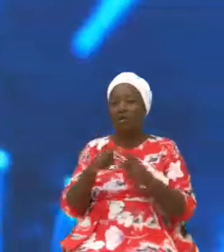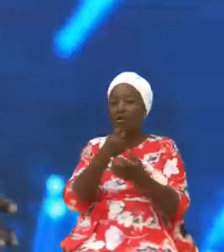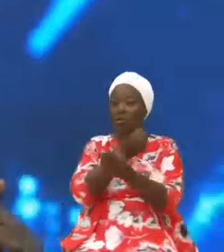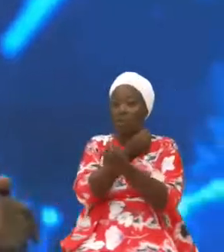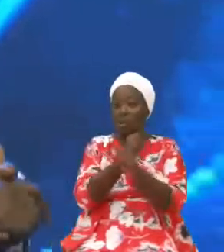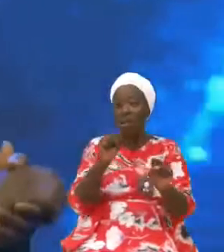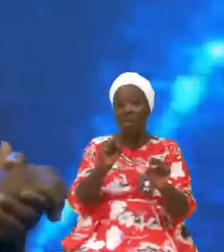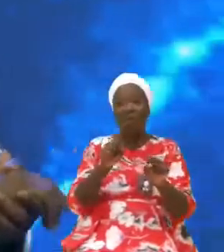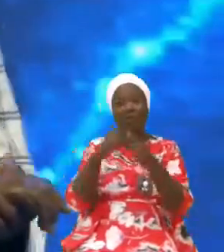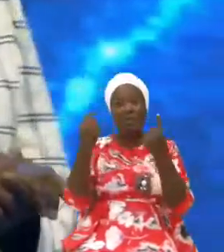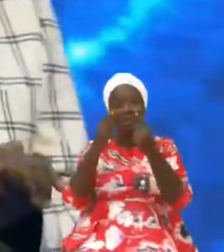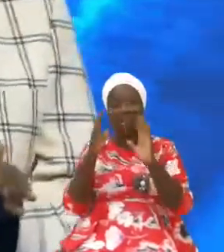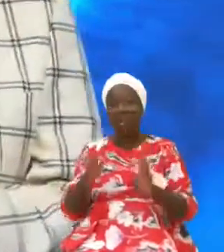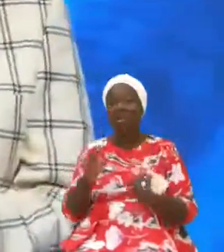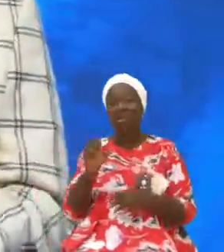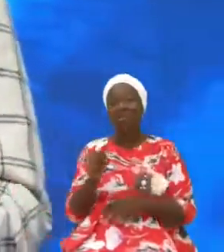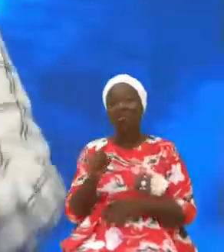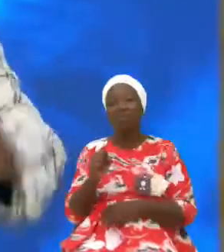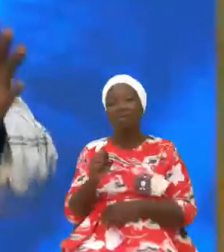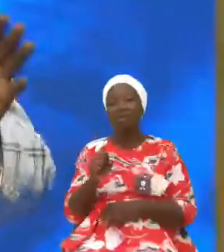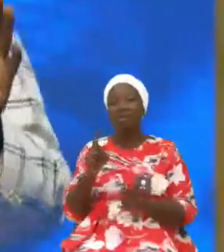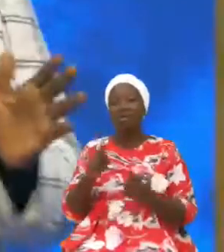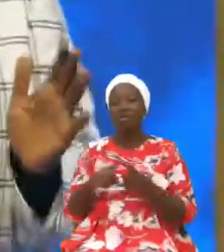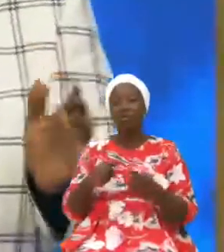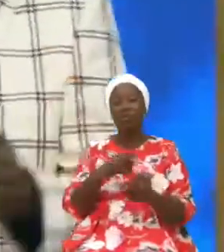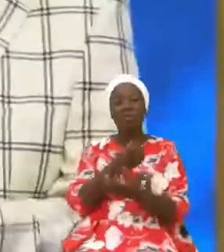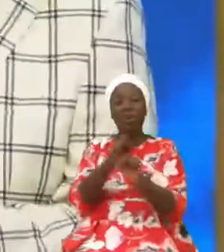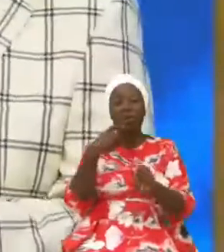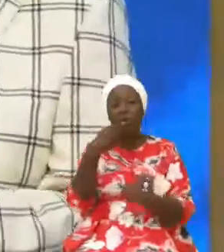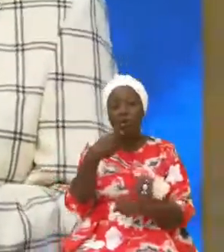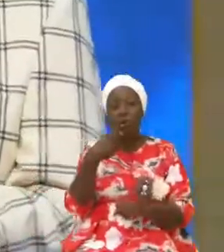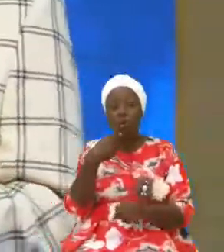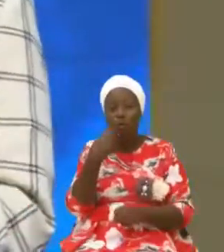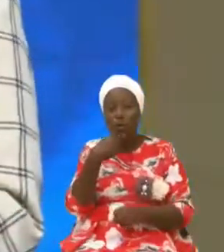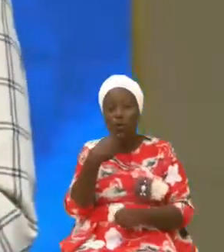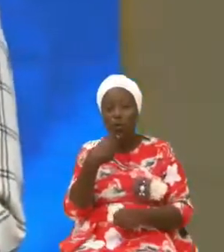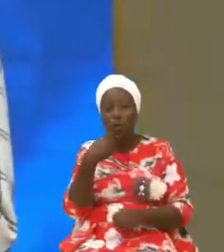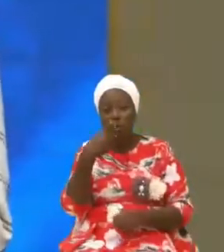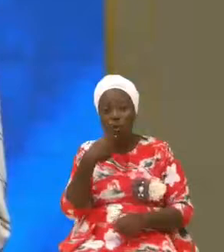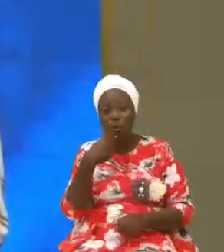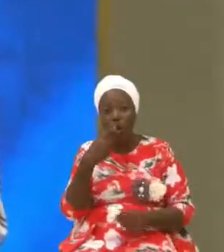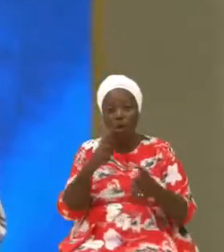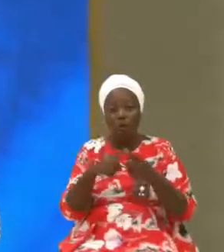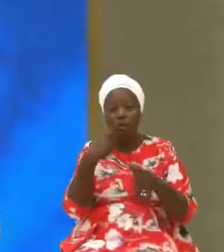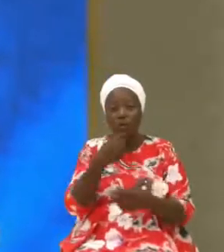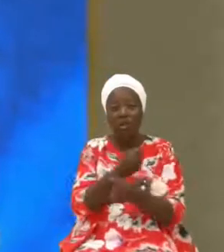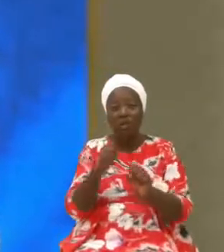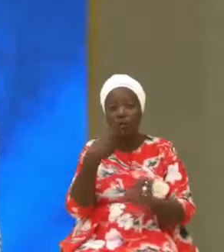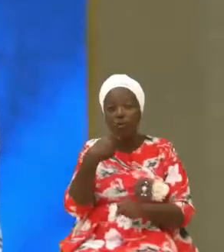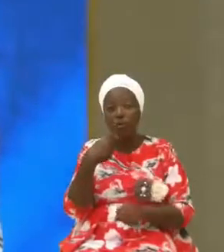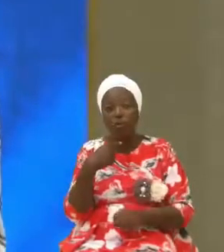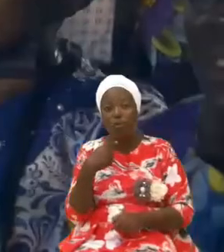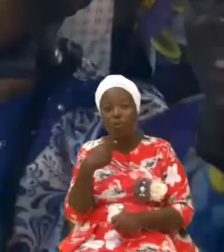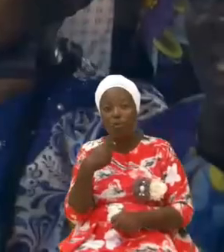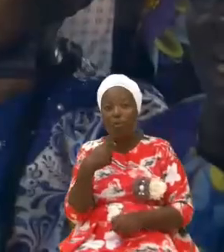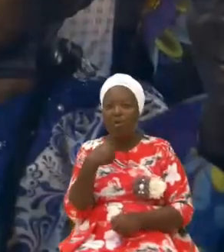save sinners. To save sinners. To save who?